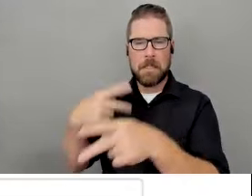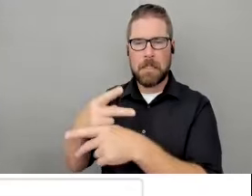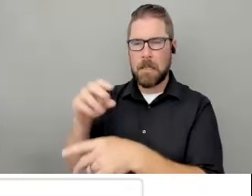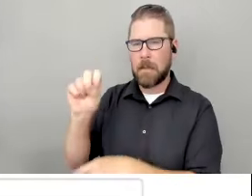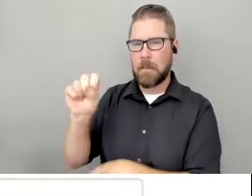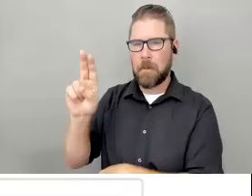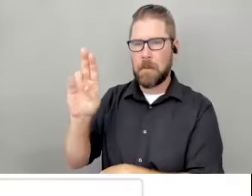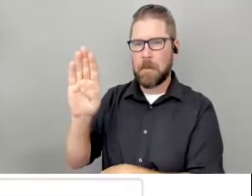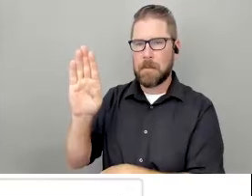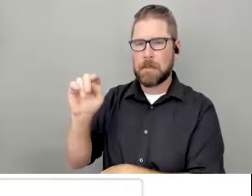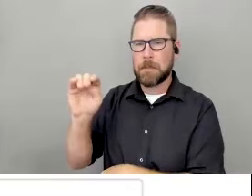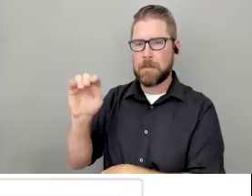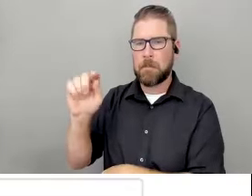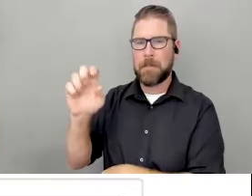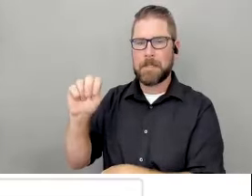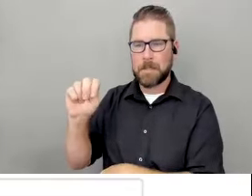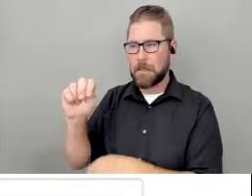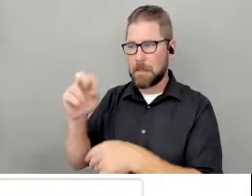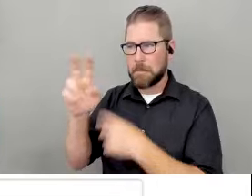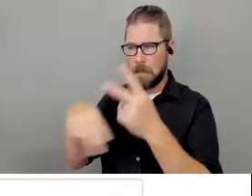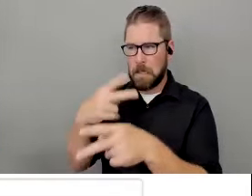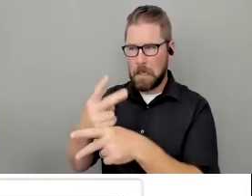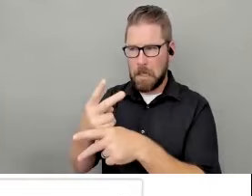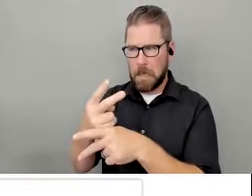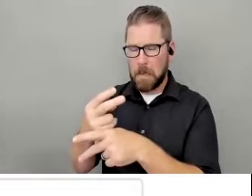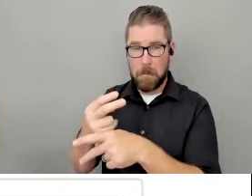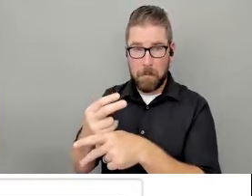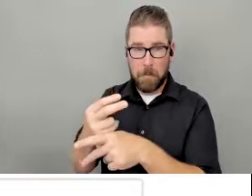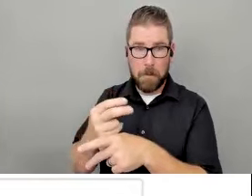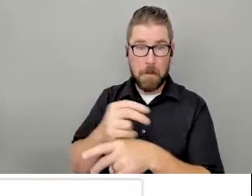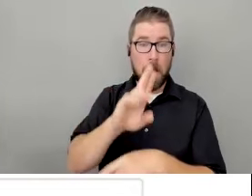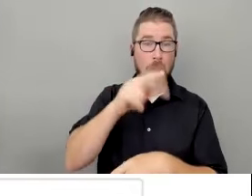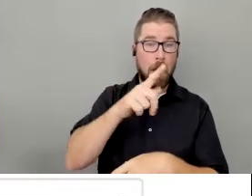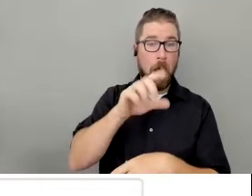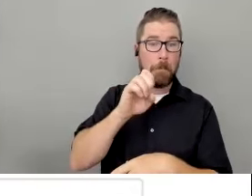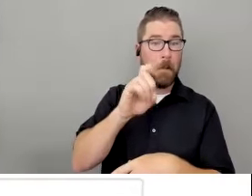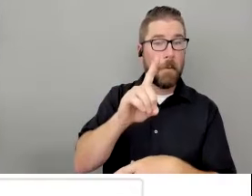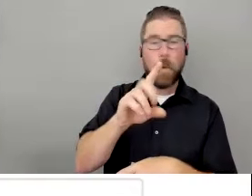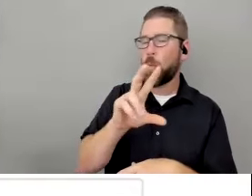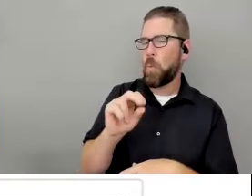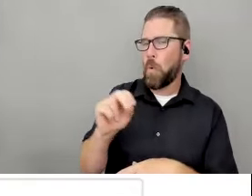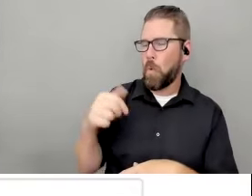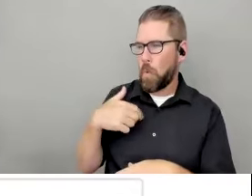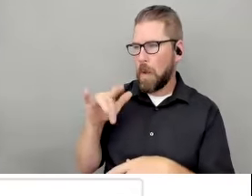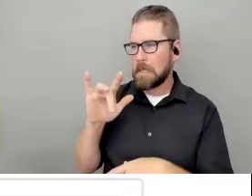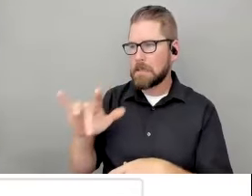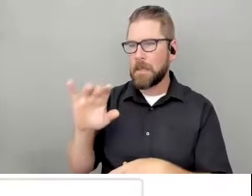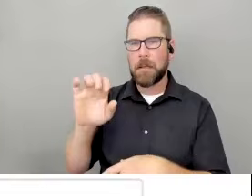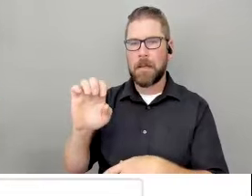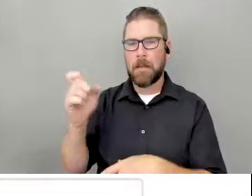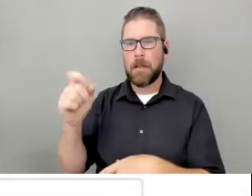external tool. And in that area, I'll find this find or enter an external